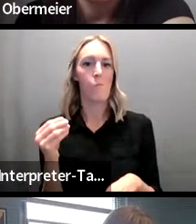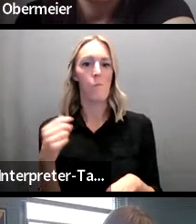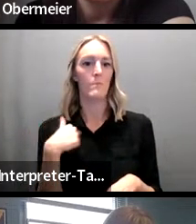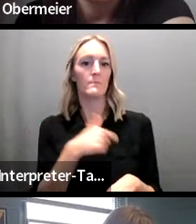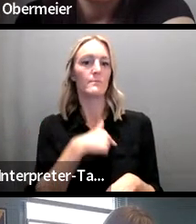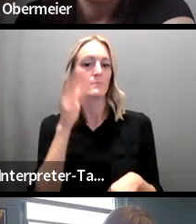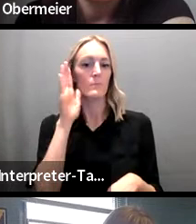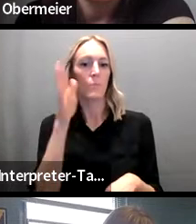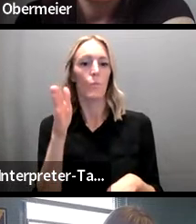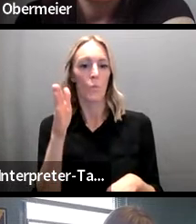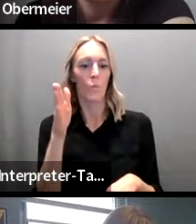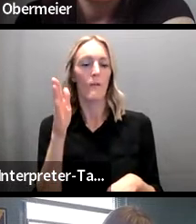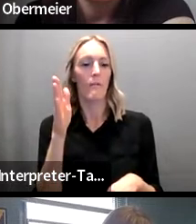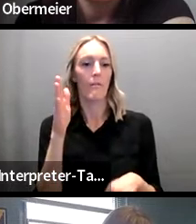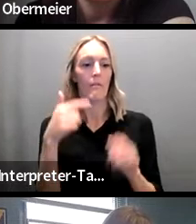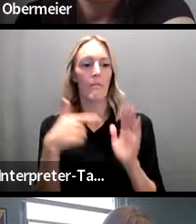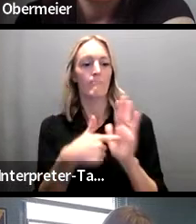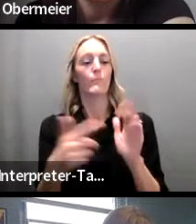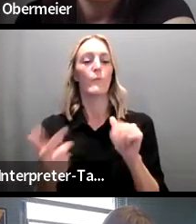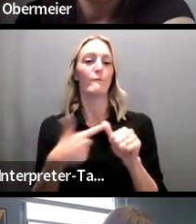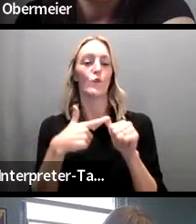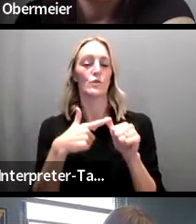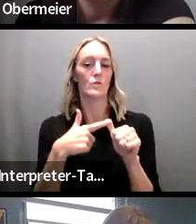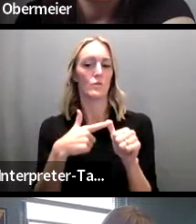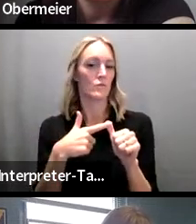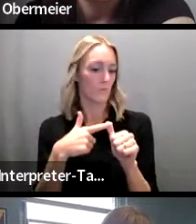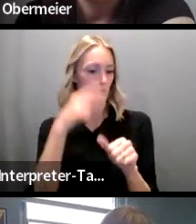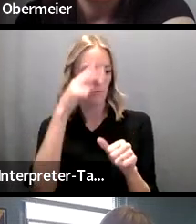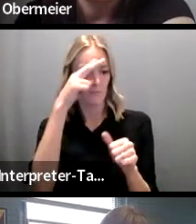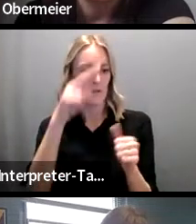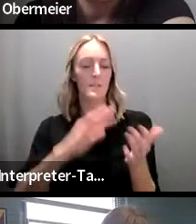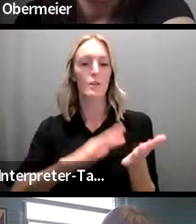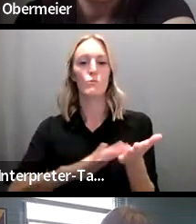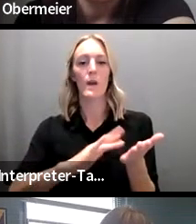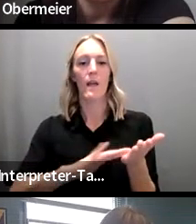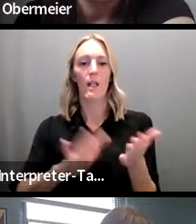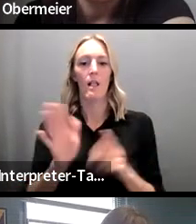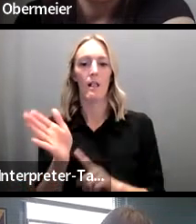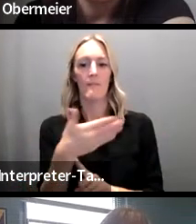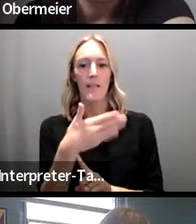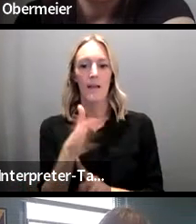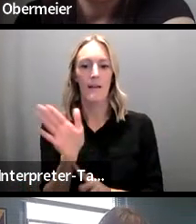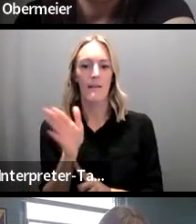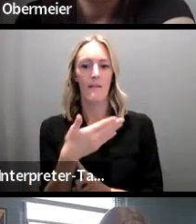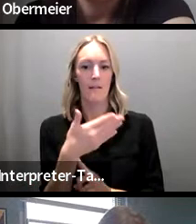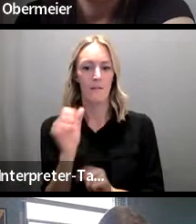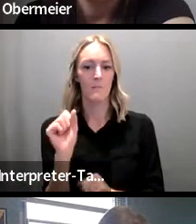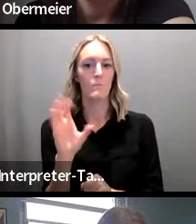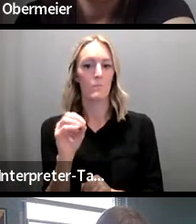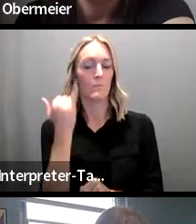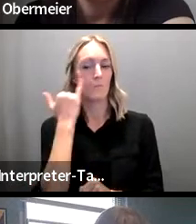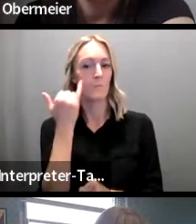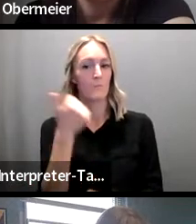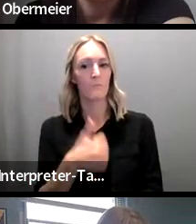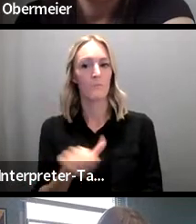also presenting the first Mexican Braille flag. So if